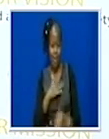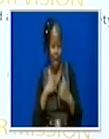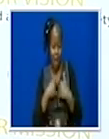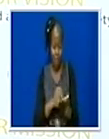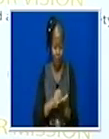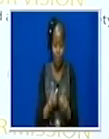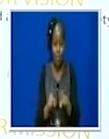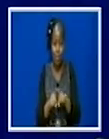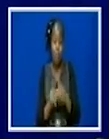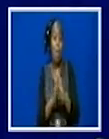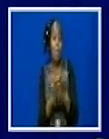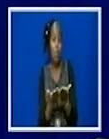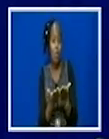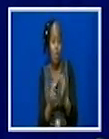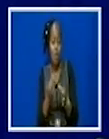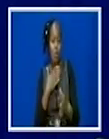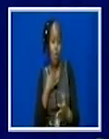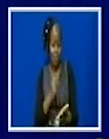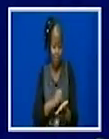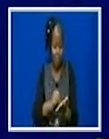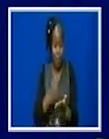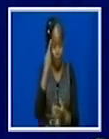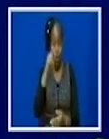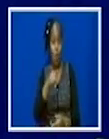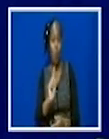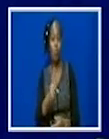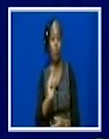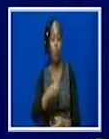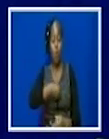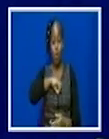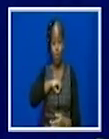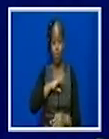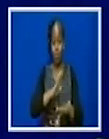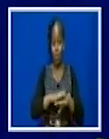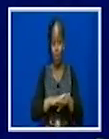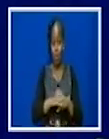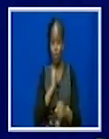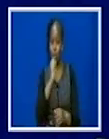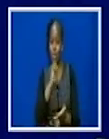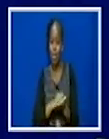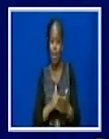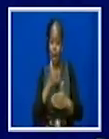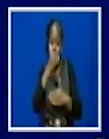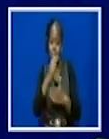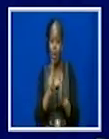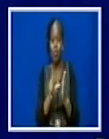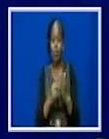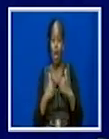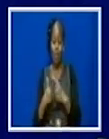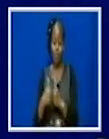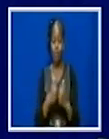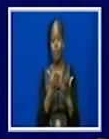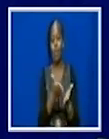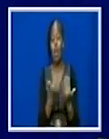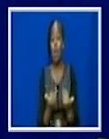and notebook in case you need to note something for your own good. Because later after the lesson, we might have a challenge for you. So back to you, Mwalimu.